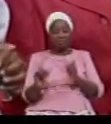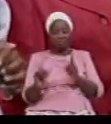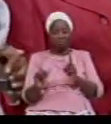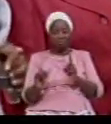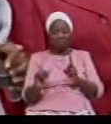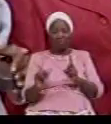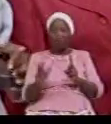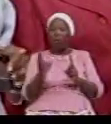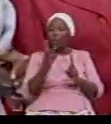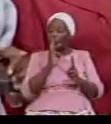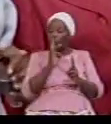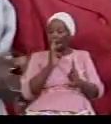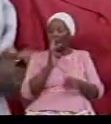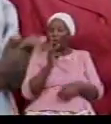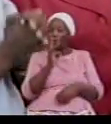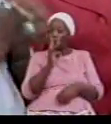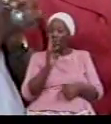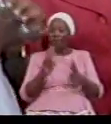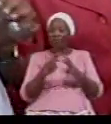nourishes your body,